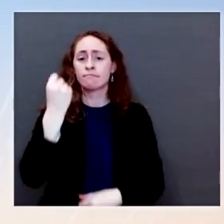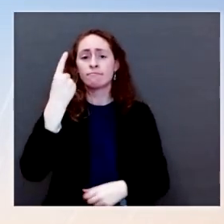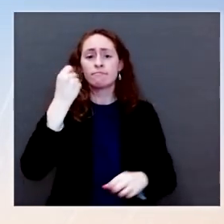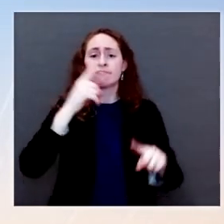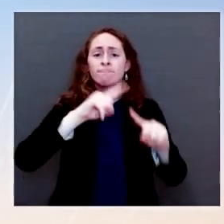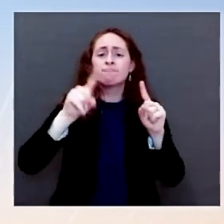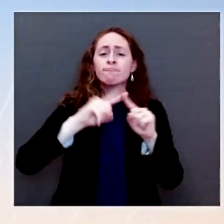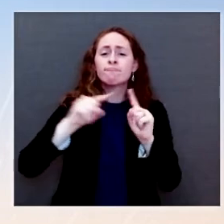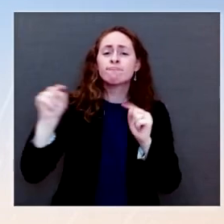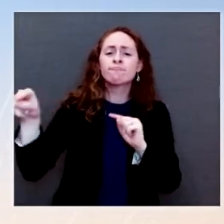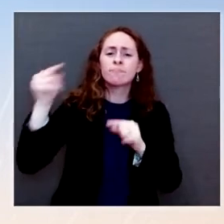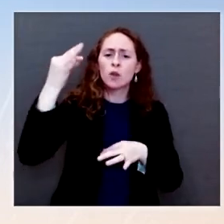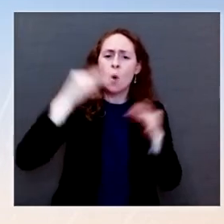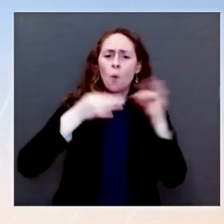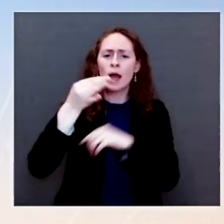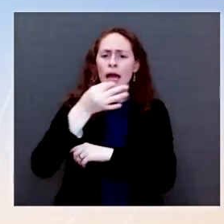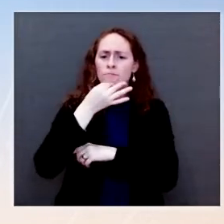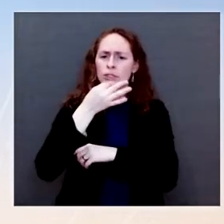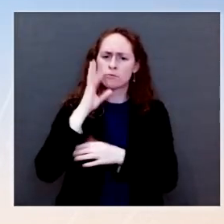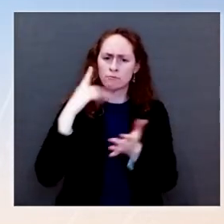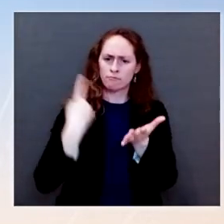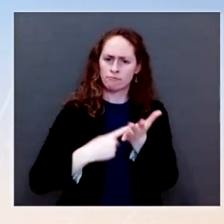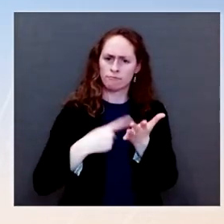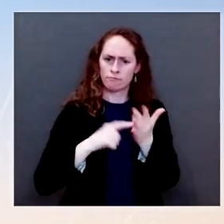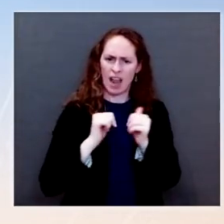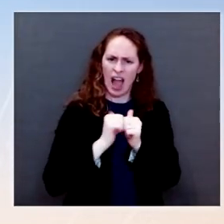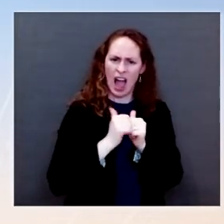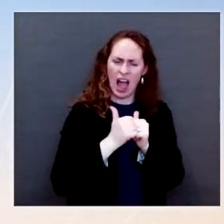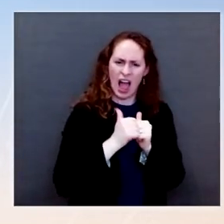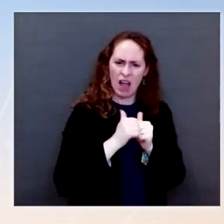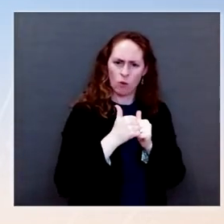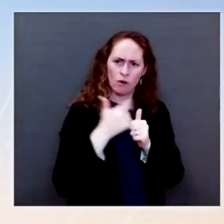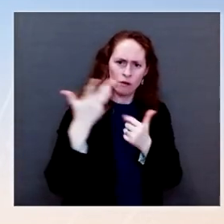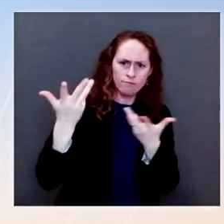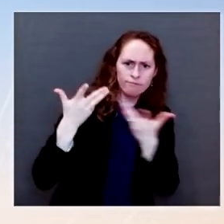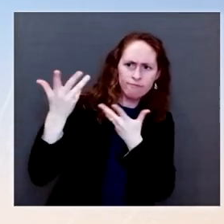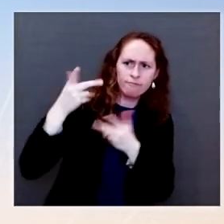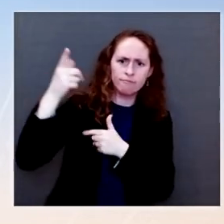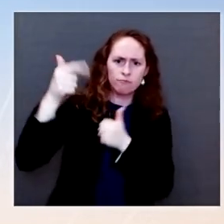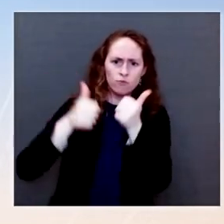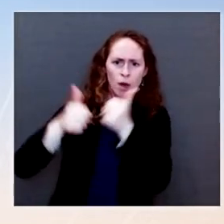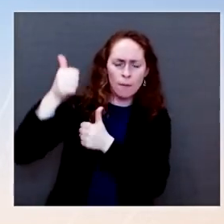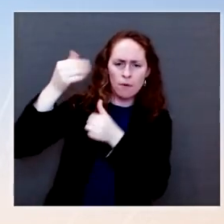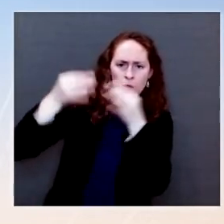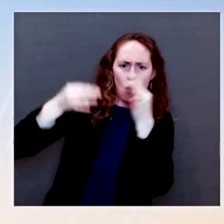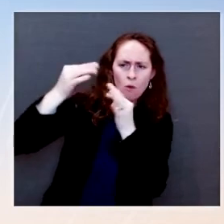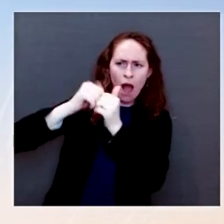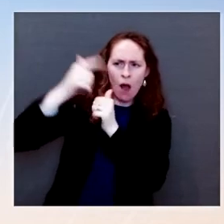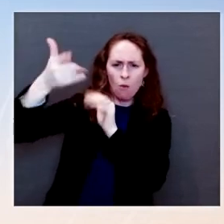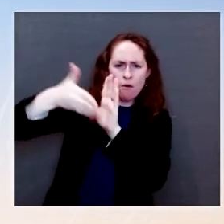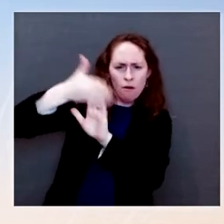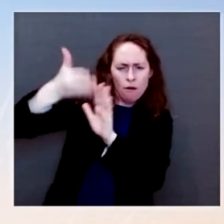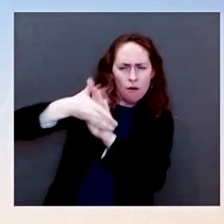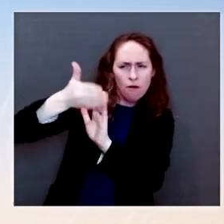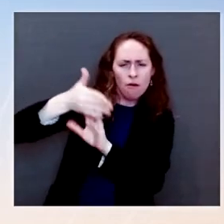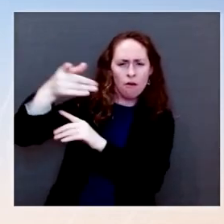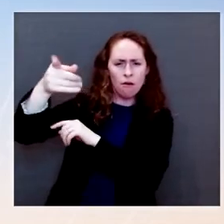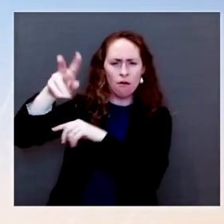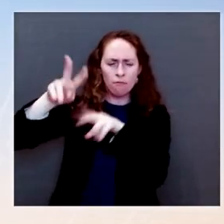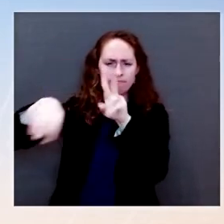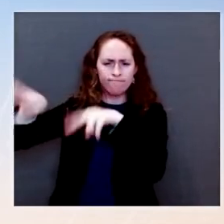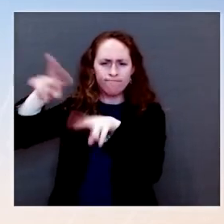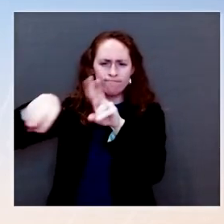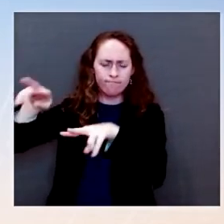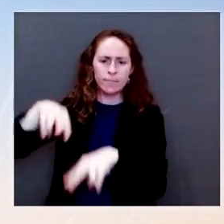individual justices serving, or court expansion, and to assess and provide a review of that, not to make, again, here are the